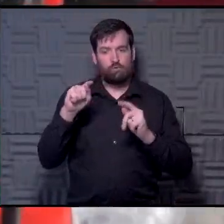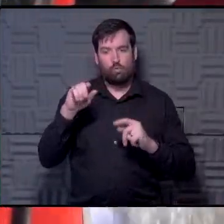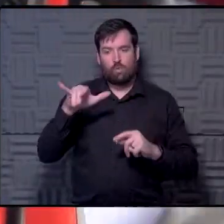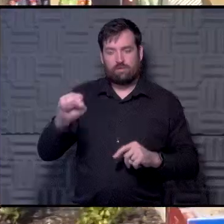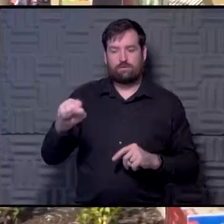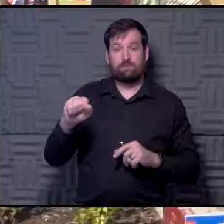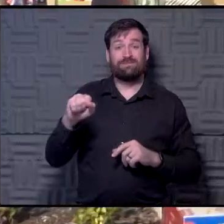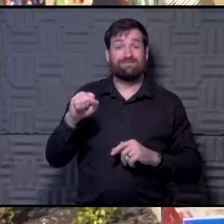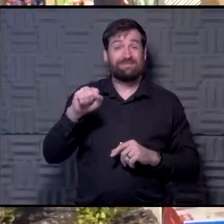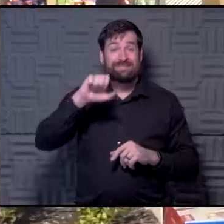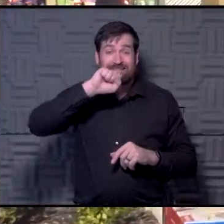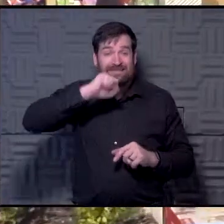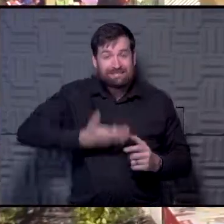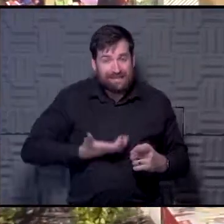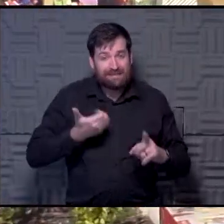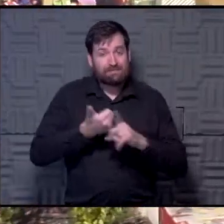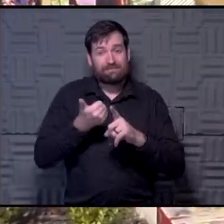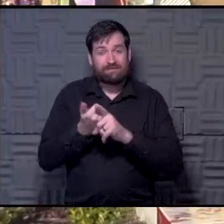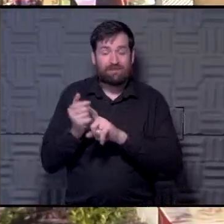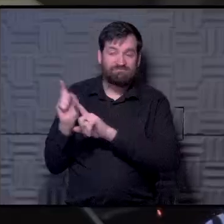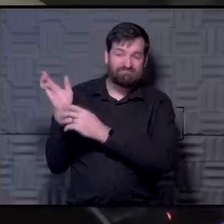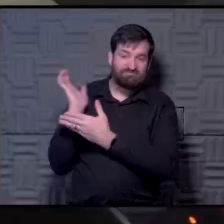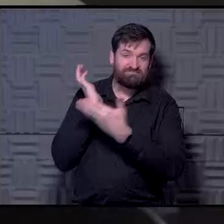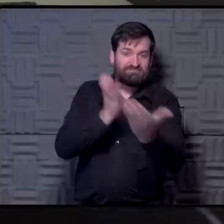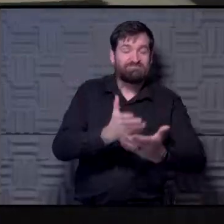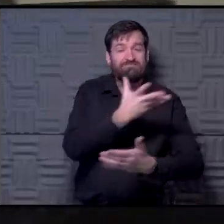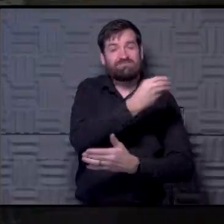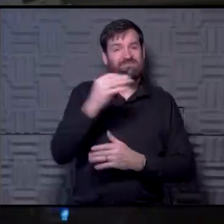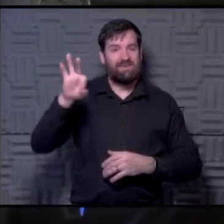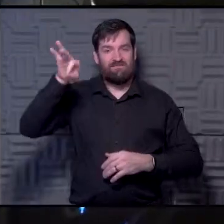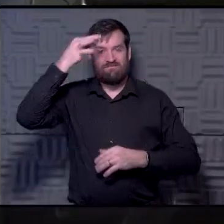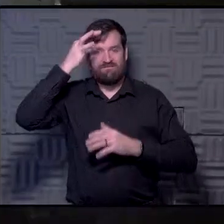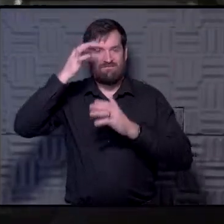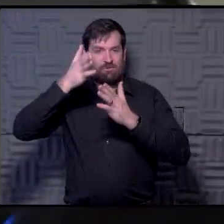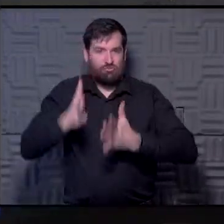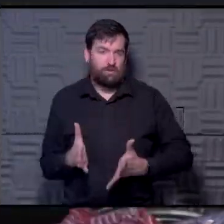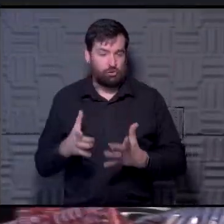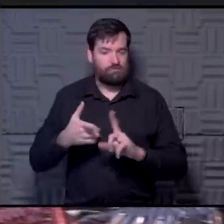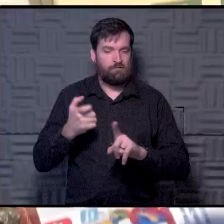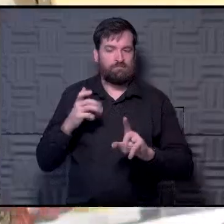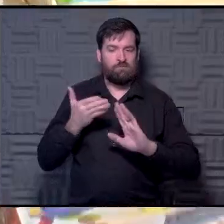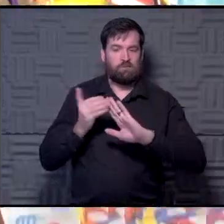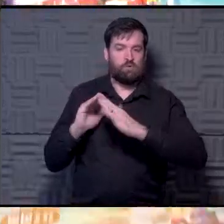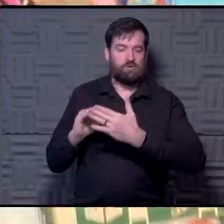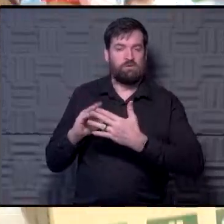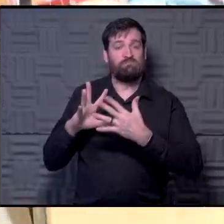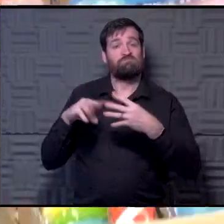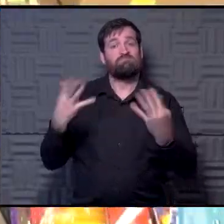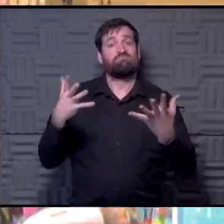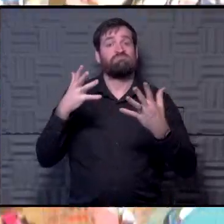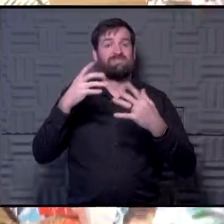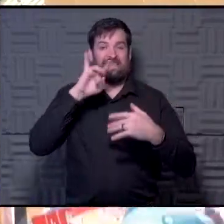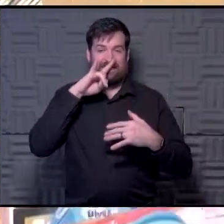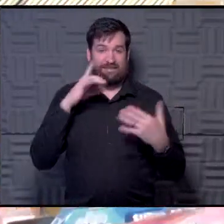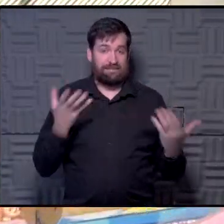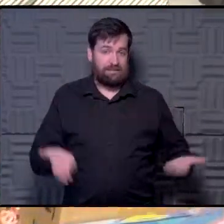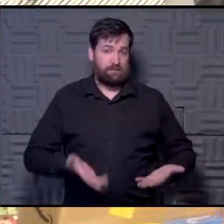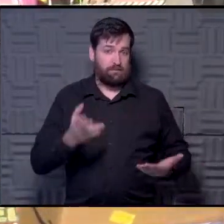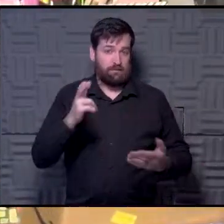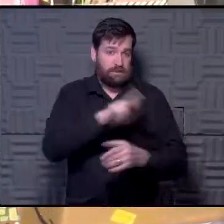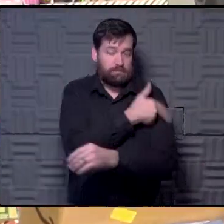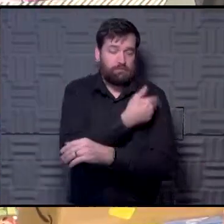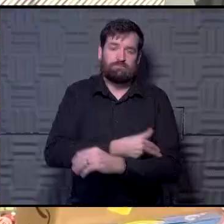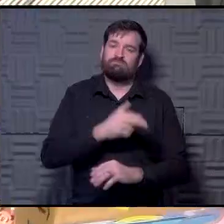by Santa himself and the federal agents in our community, to allow kids in the hospital to have a